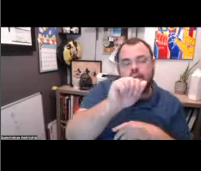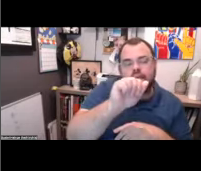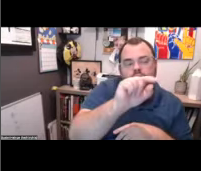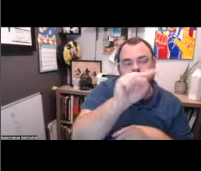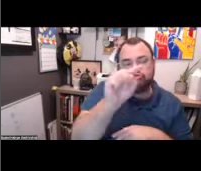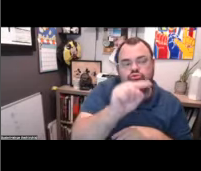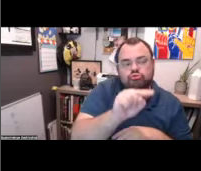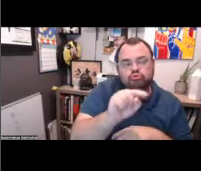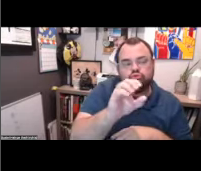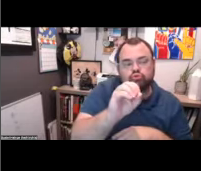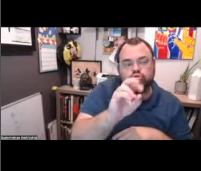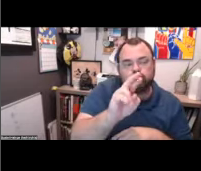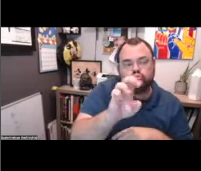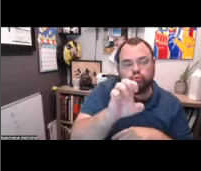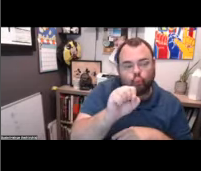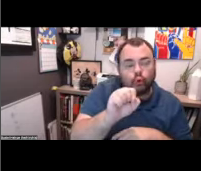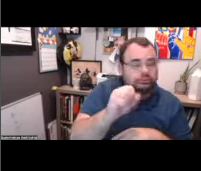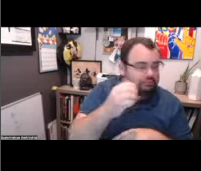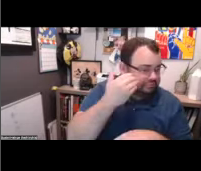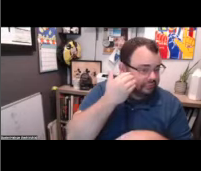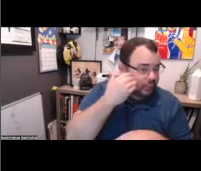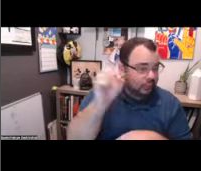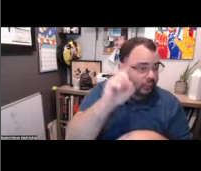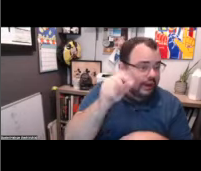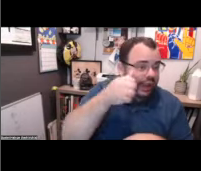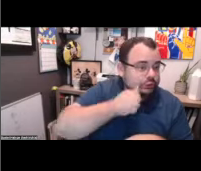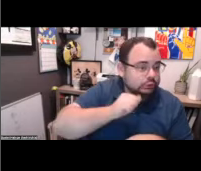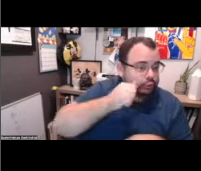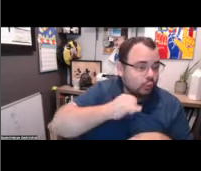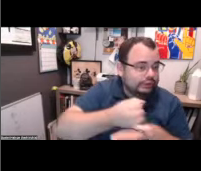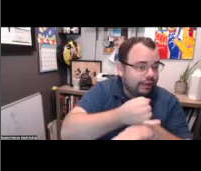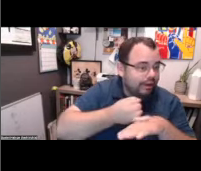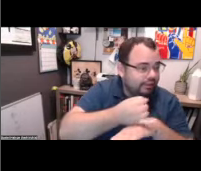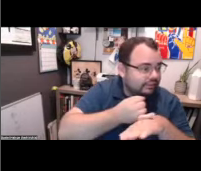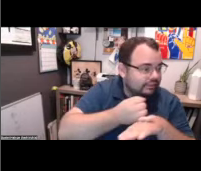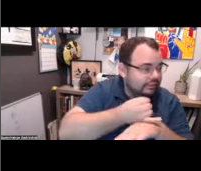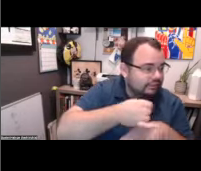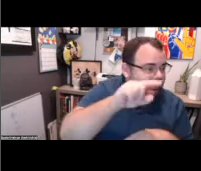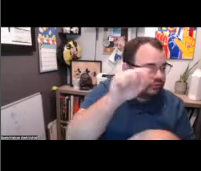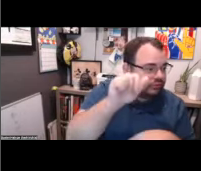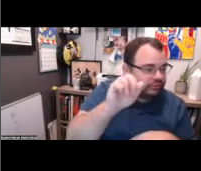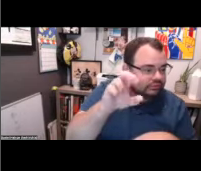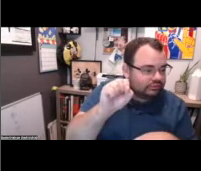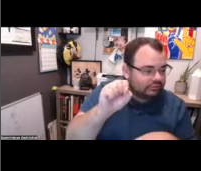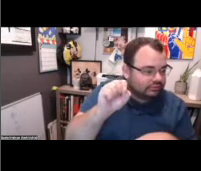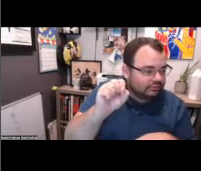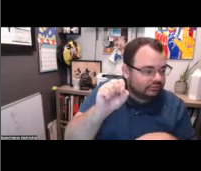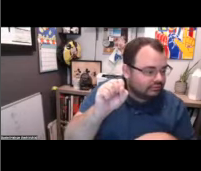the island of Azores. Do you all know where that is?